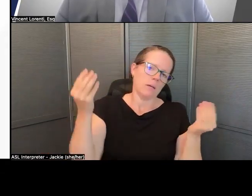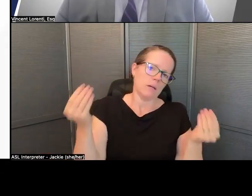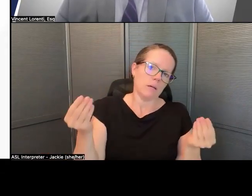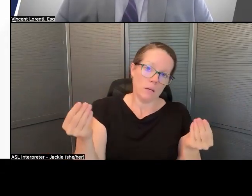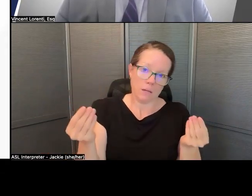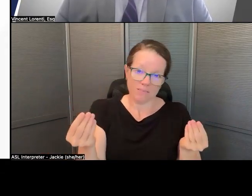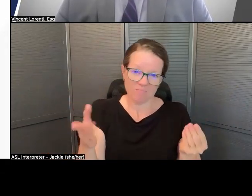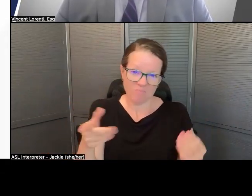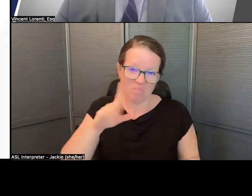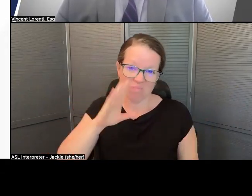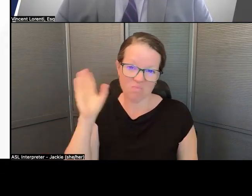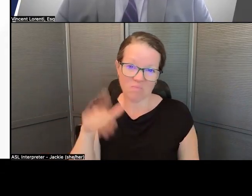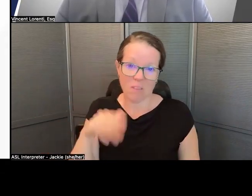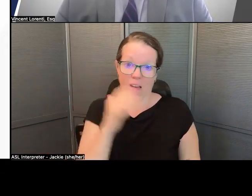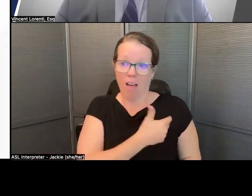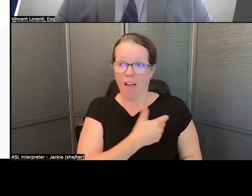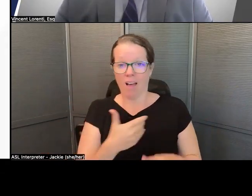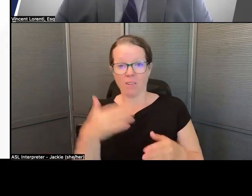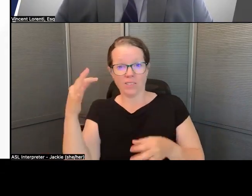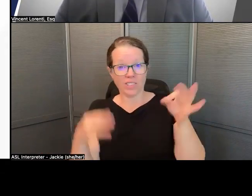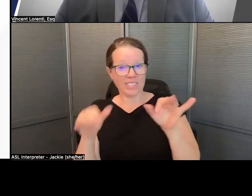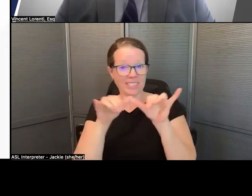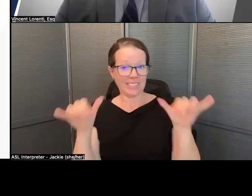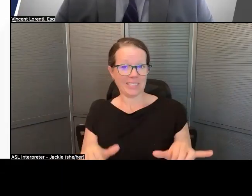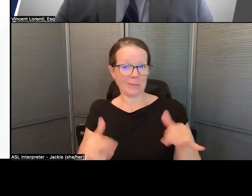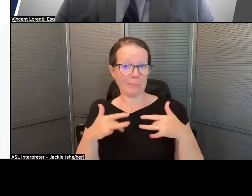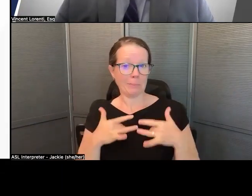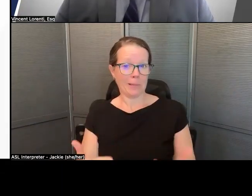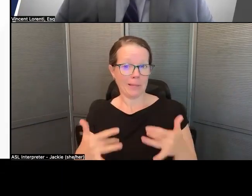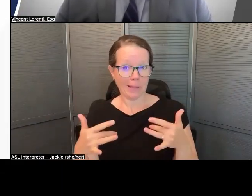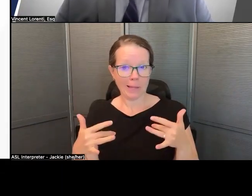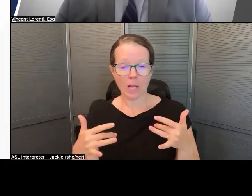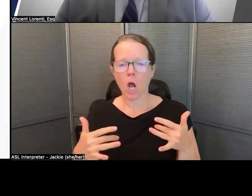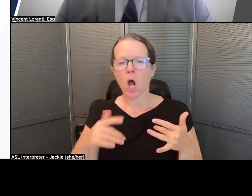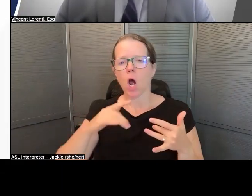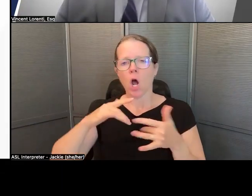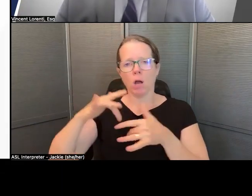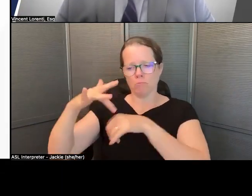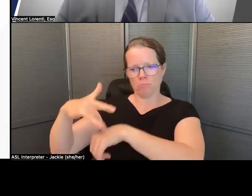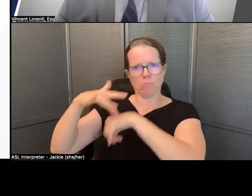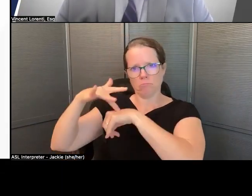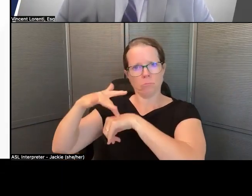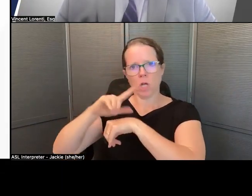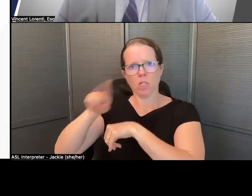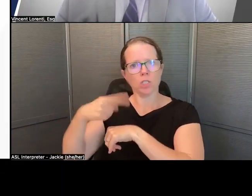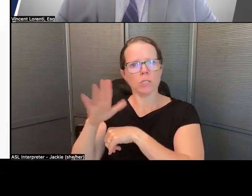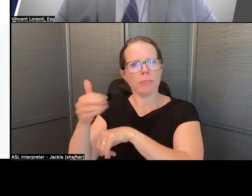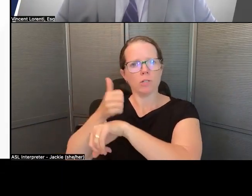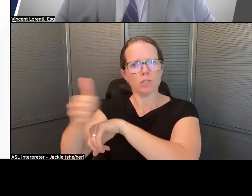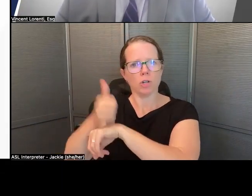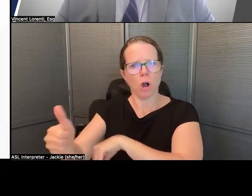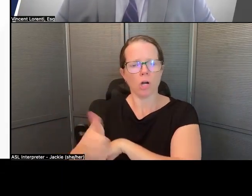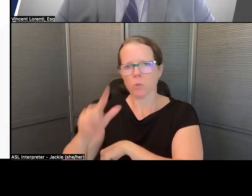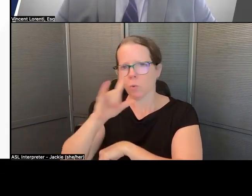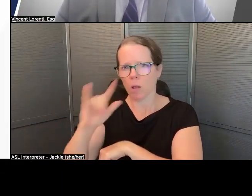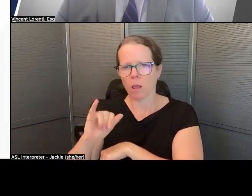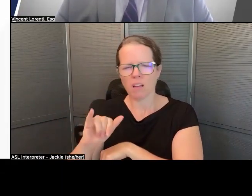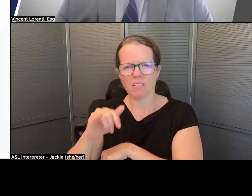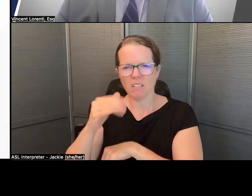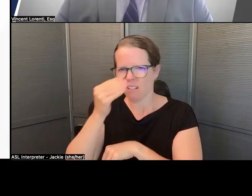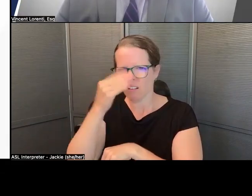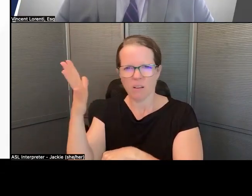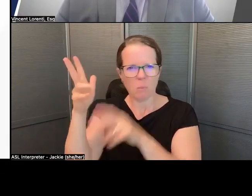focuses services strictly on people based on the charge that they present rather than the needs that they present. So we're working to make sure